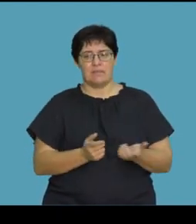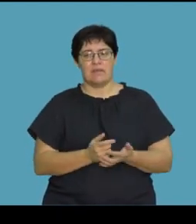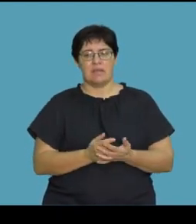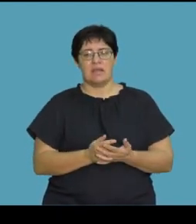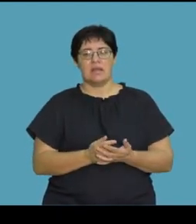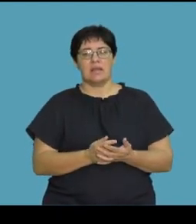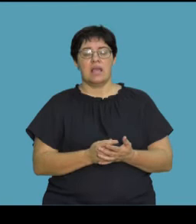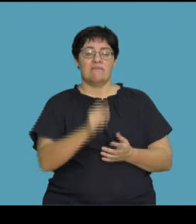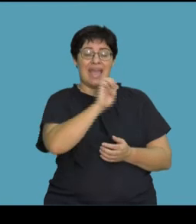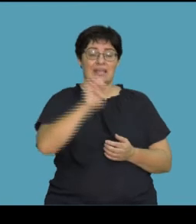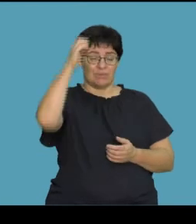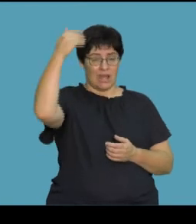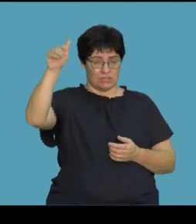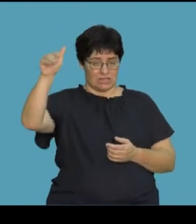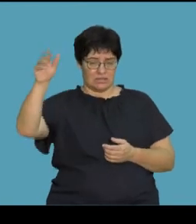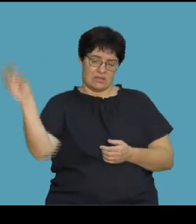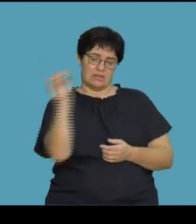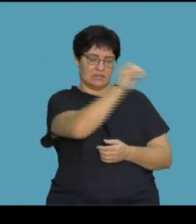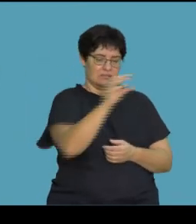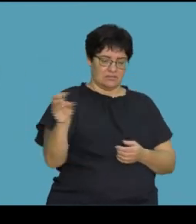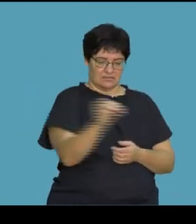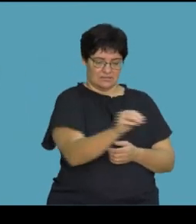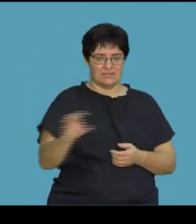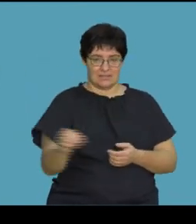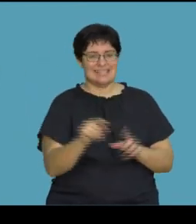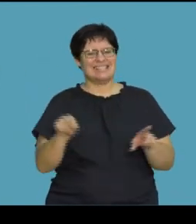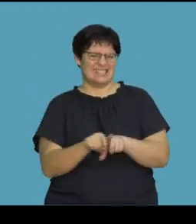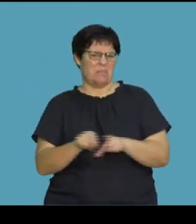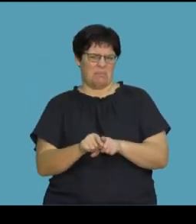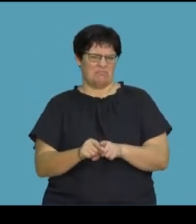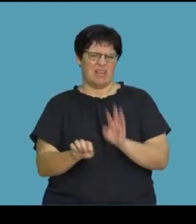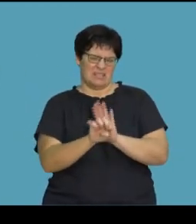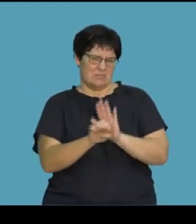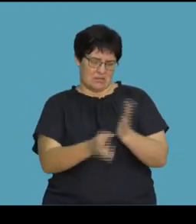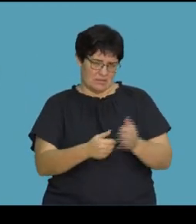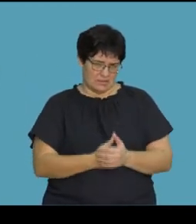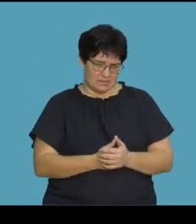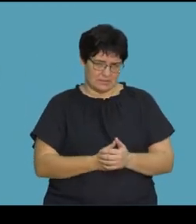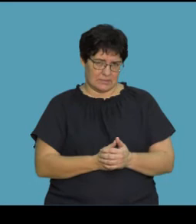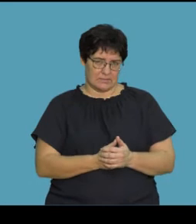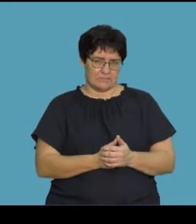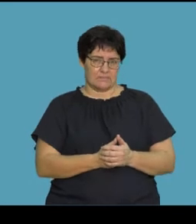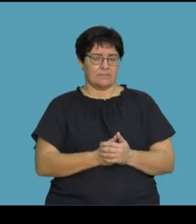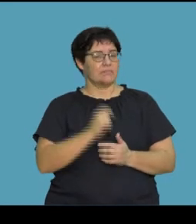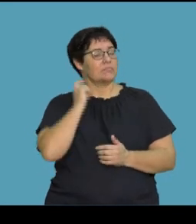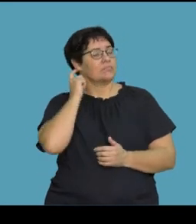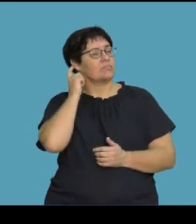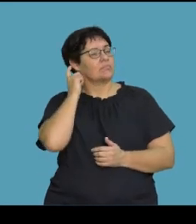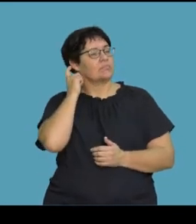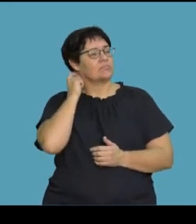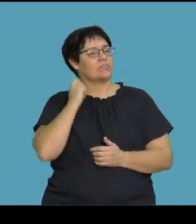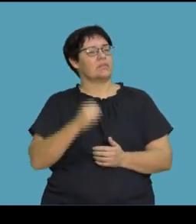exponents, where if I have an exponent outside, I kind of distribute it inside to everything that I have inside the